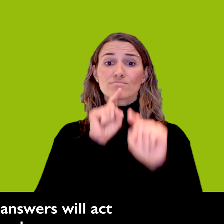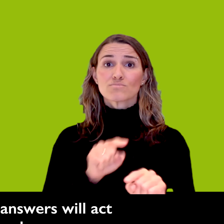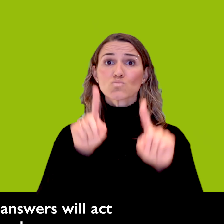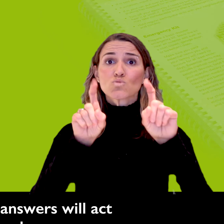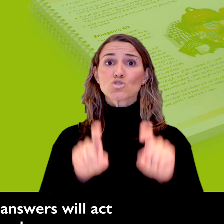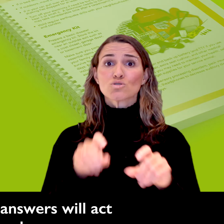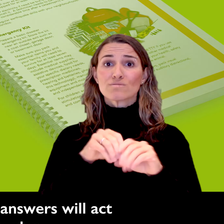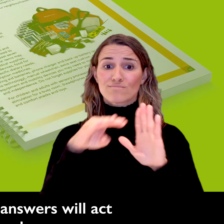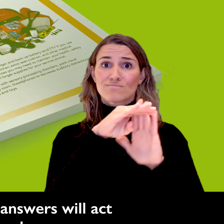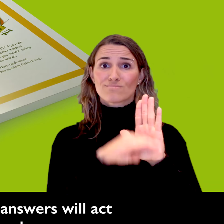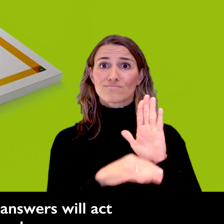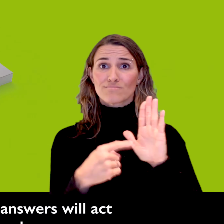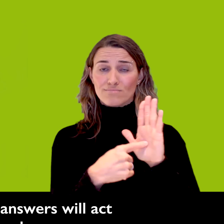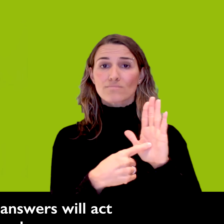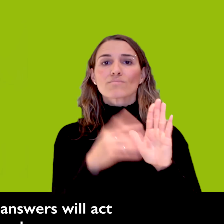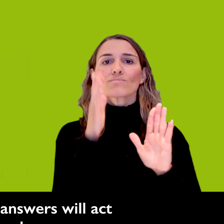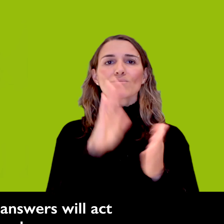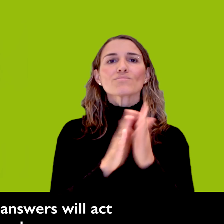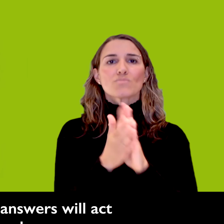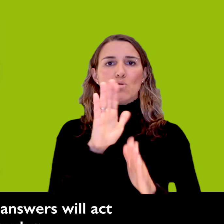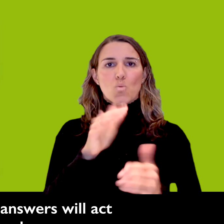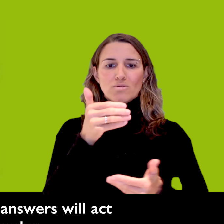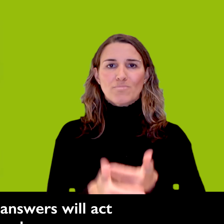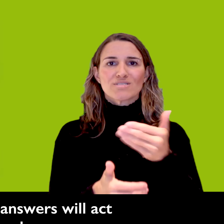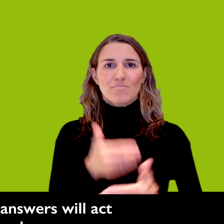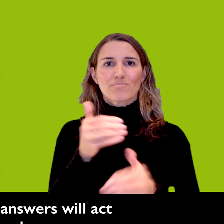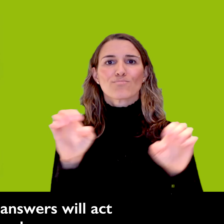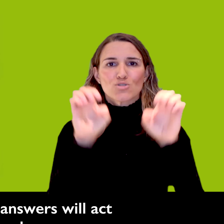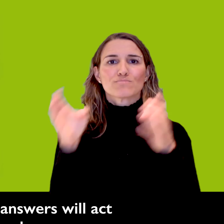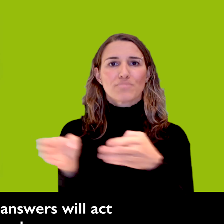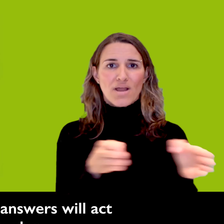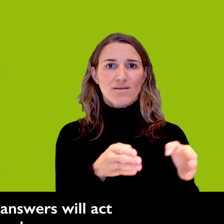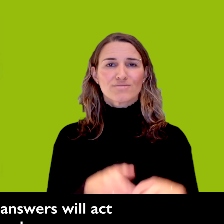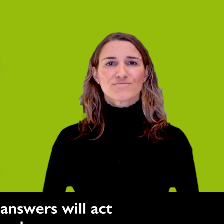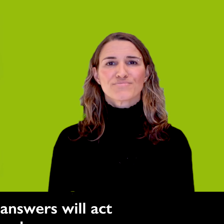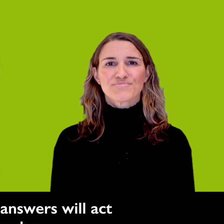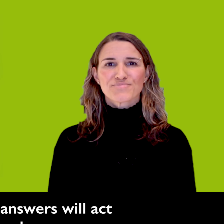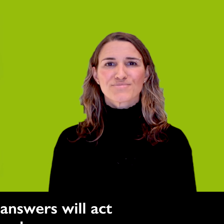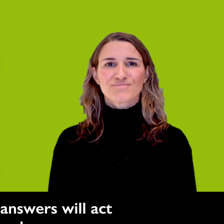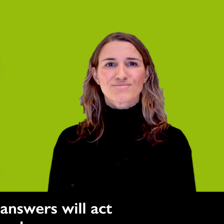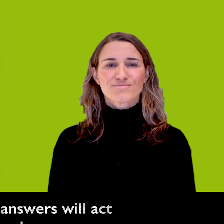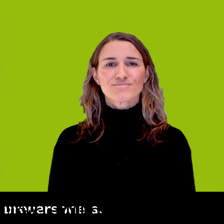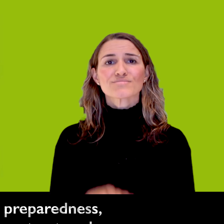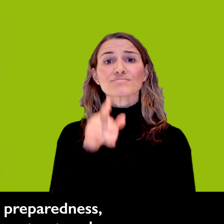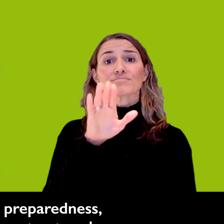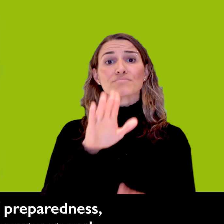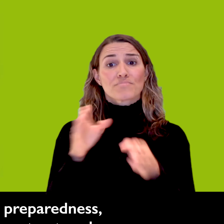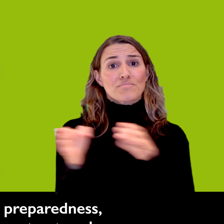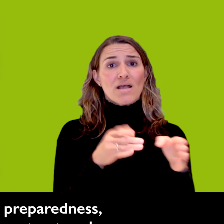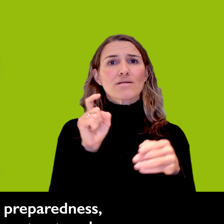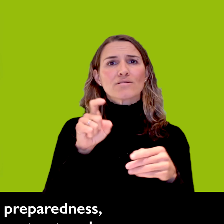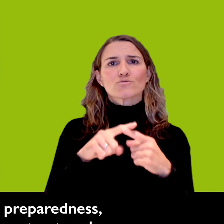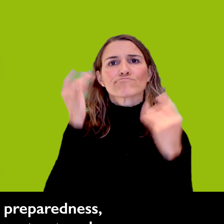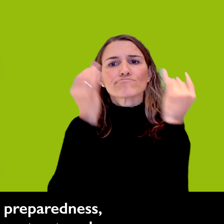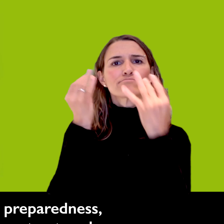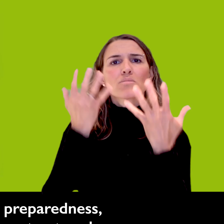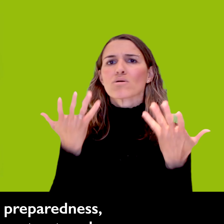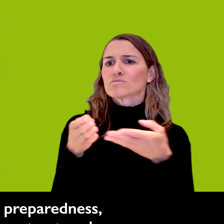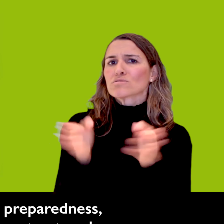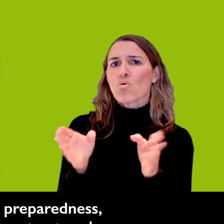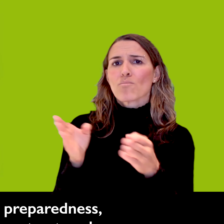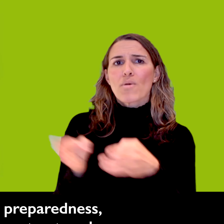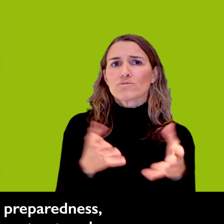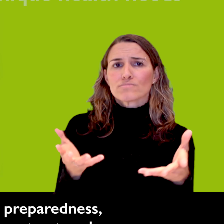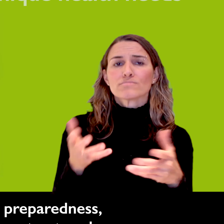Answer the questions in the guide. Your answers will act as your step-by-step emergency plan. Your plan will need to consider